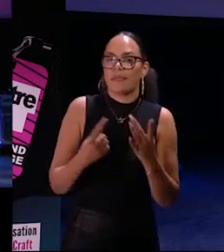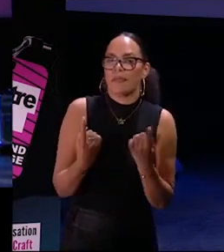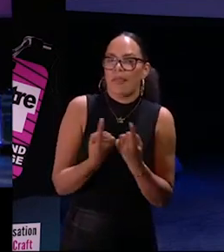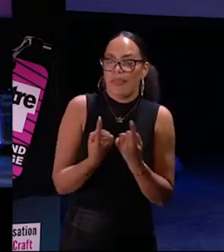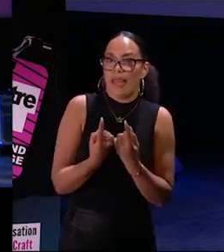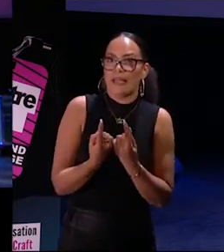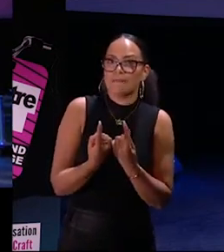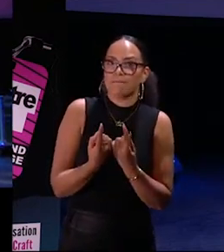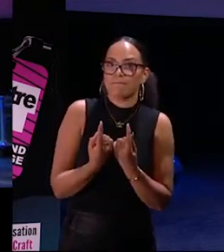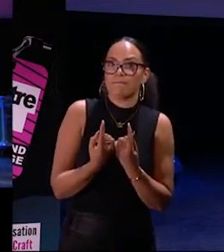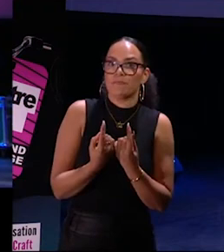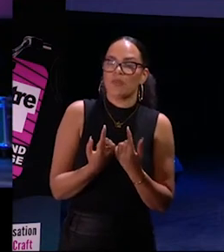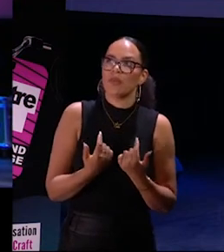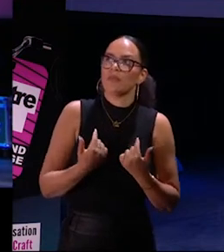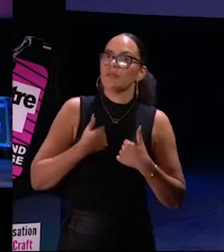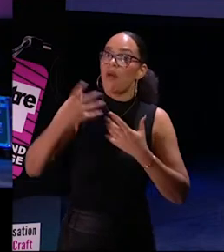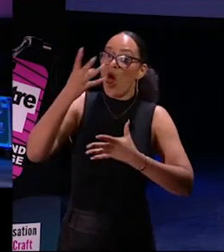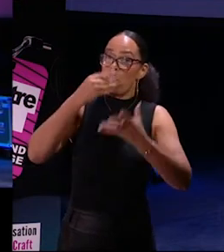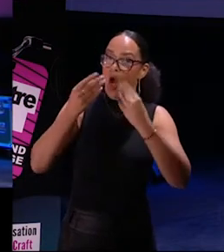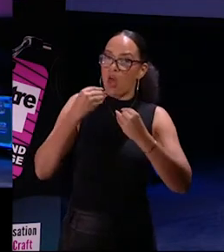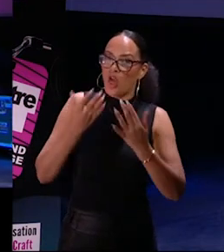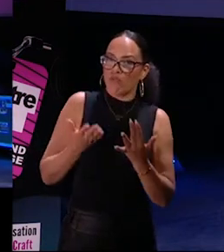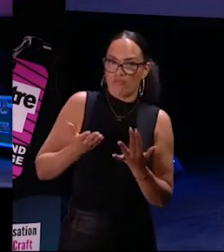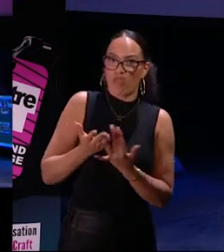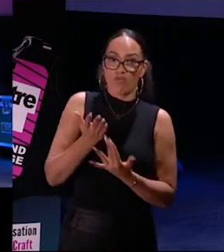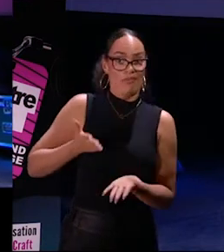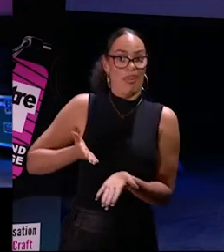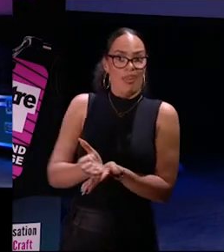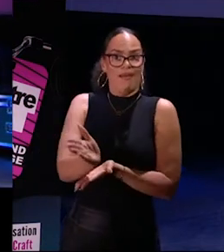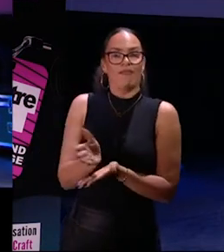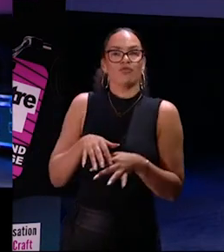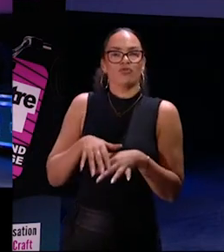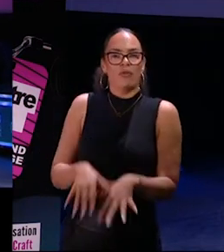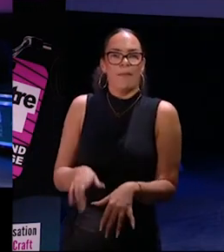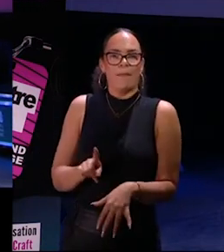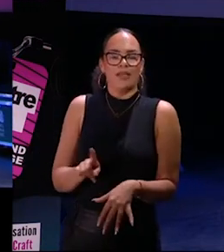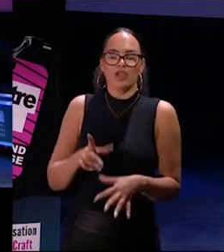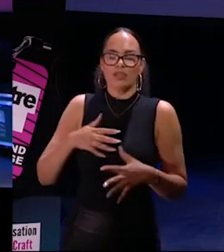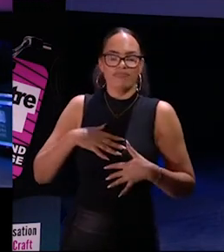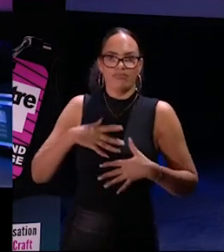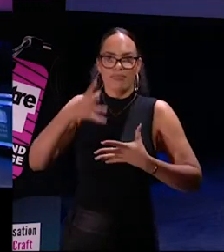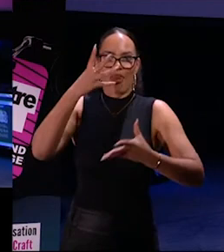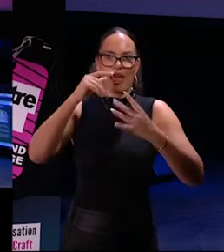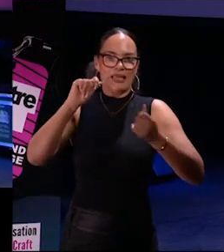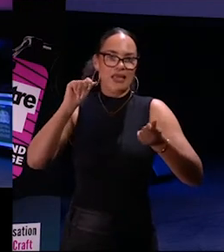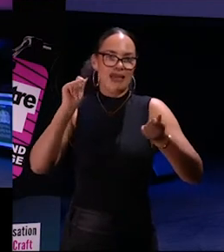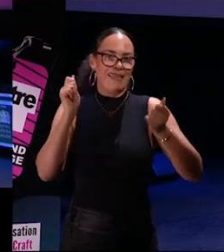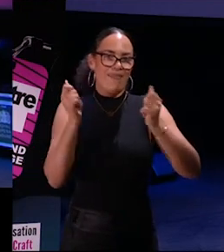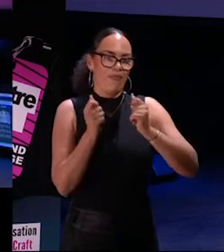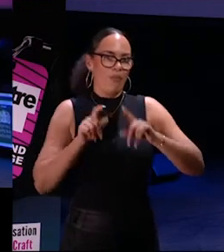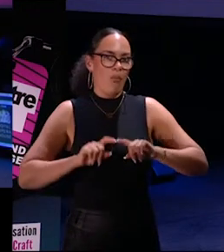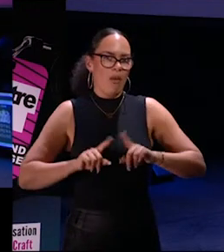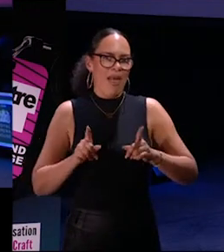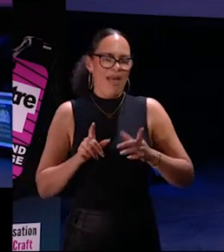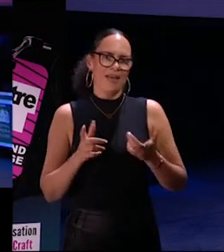the main thing that I took away from doing the streaming services was that learning a different way of making art